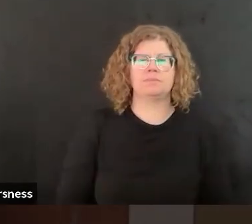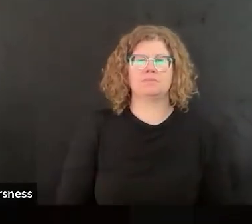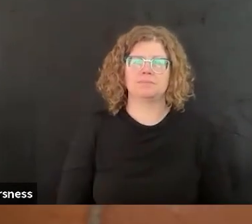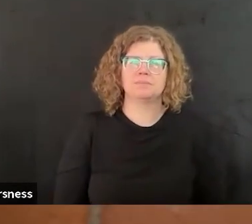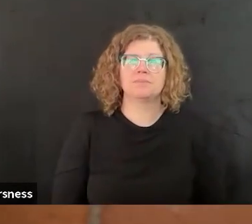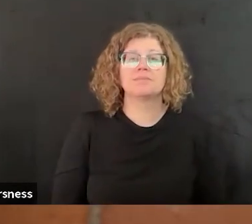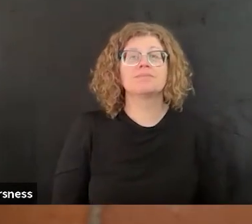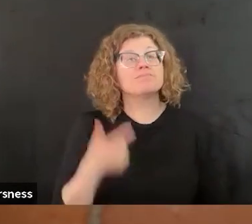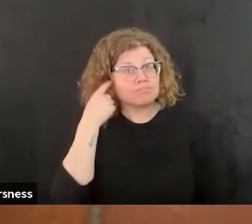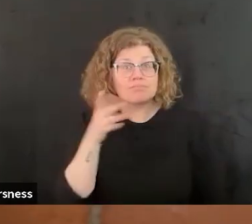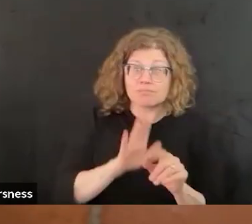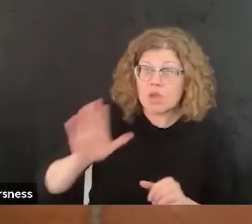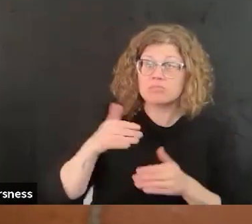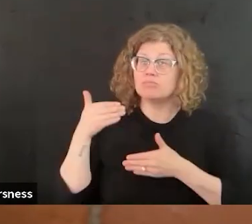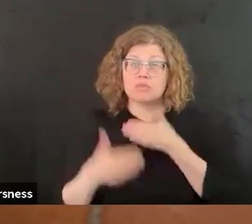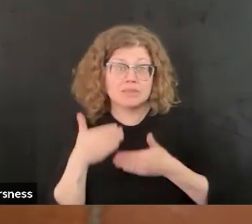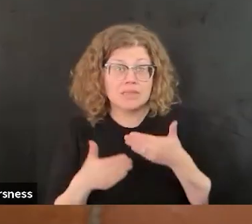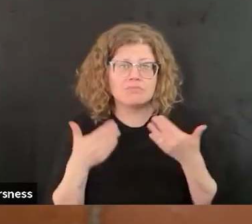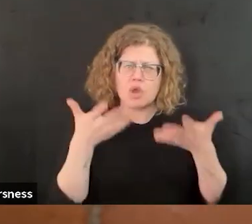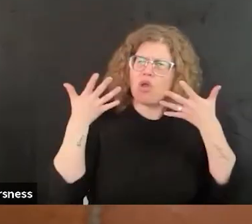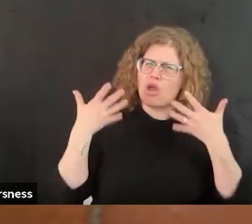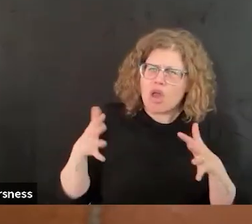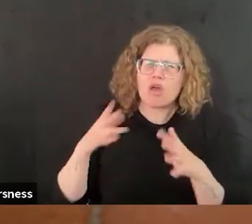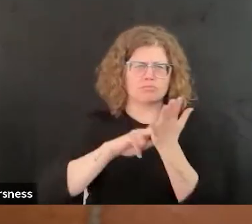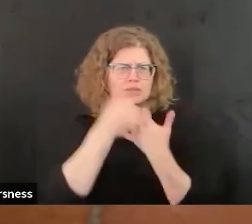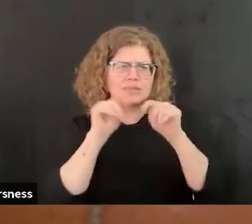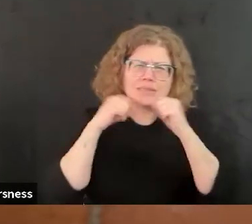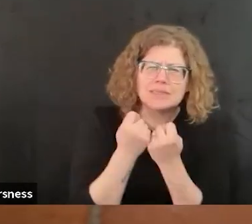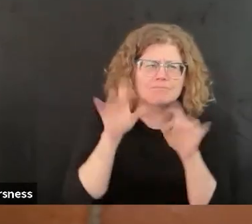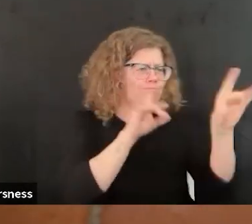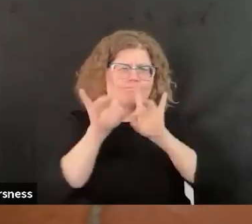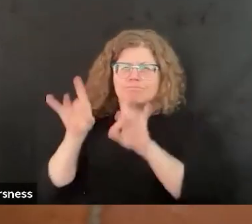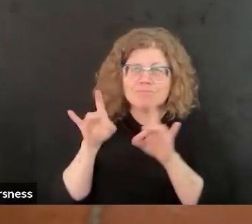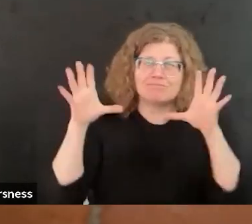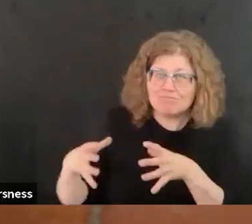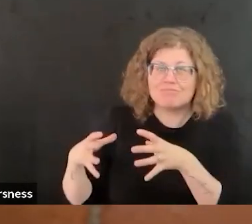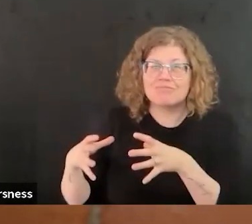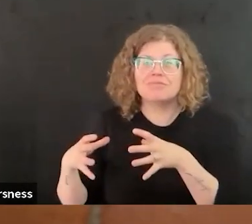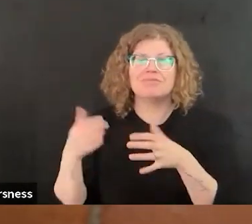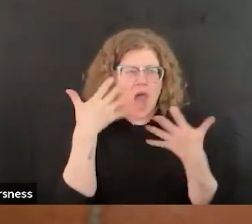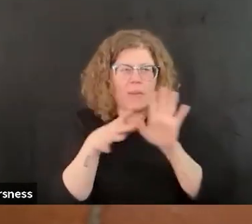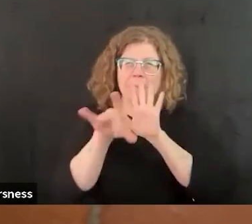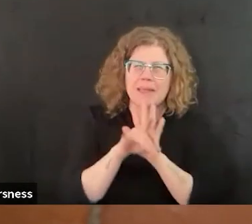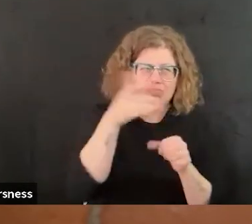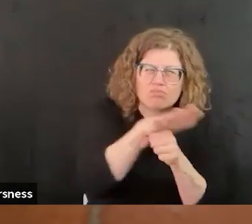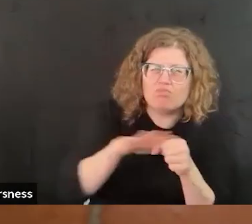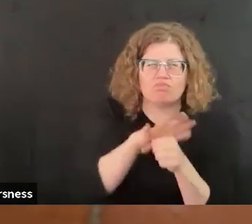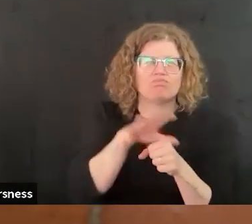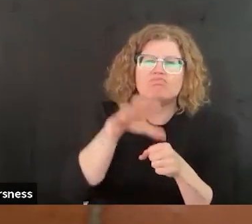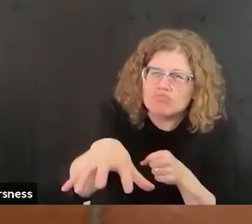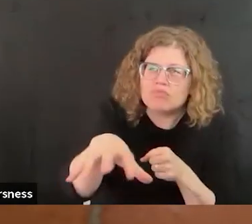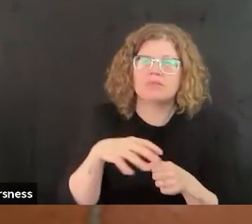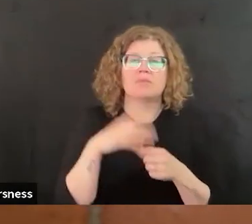project. So at this point in your process, you've probably put together your project team. You have defined a site, you've come